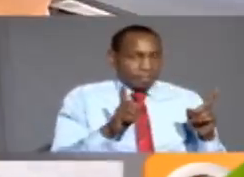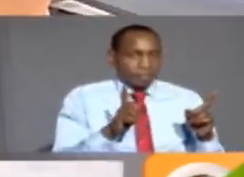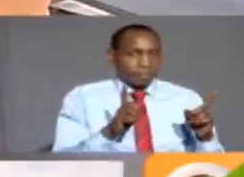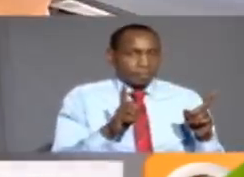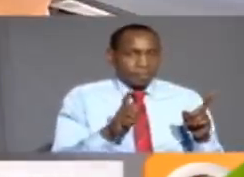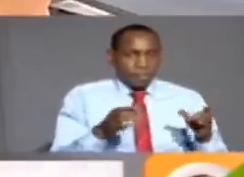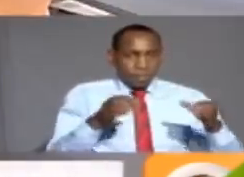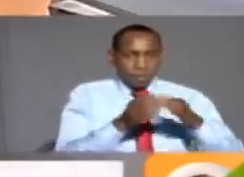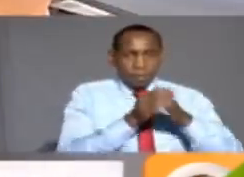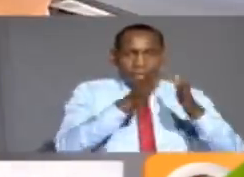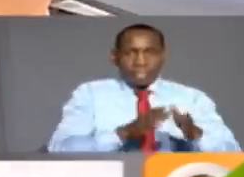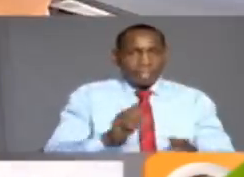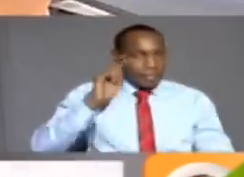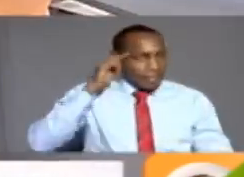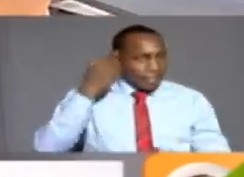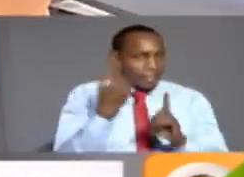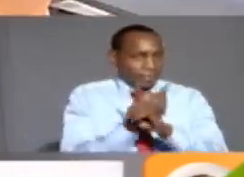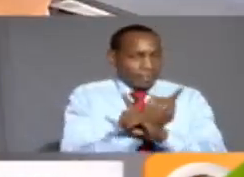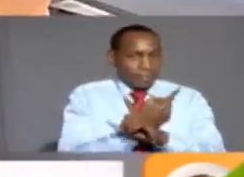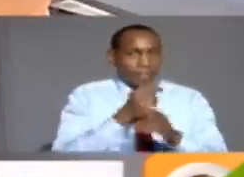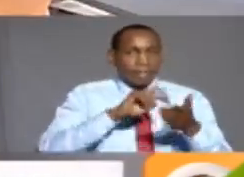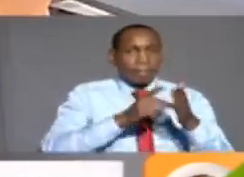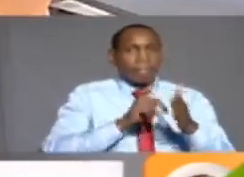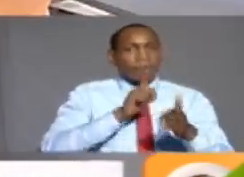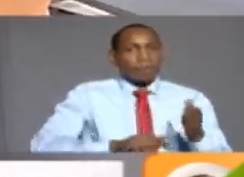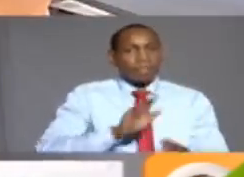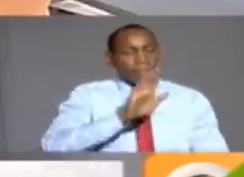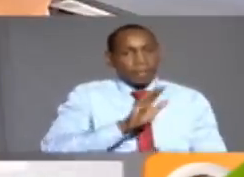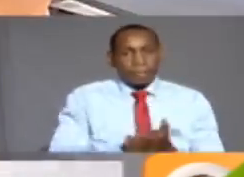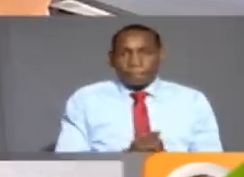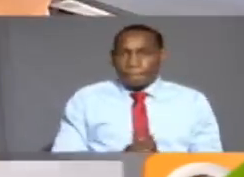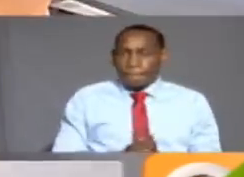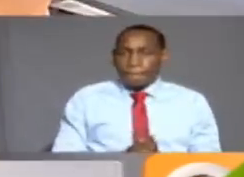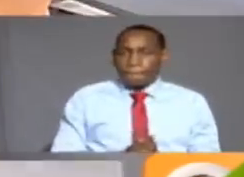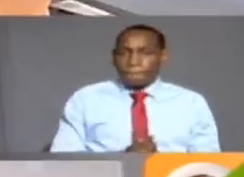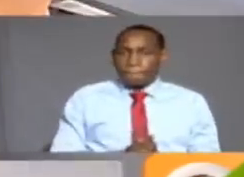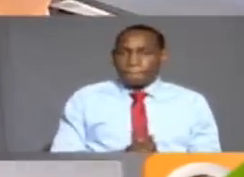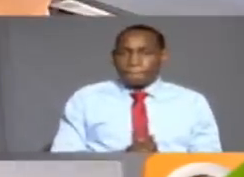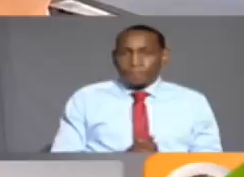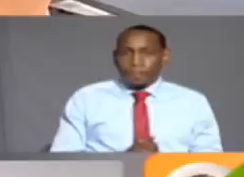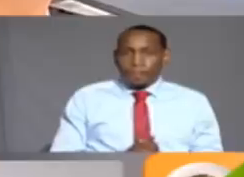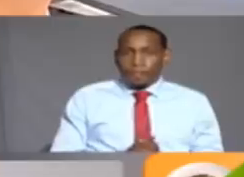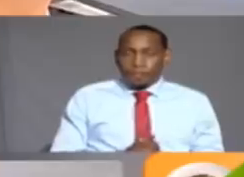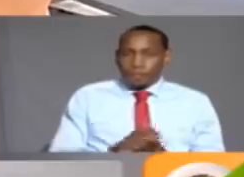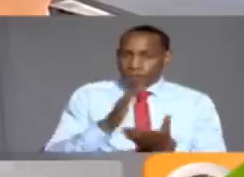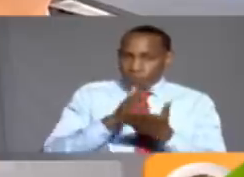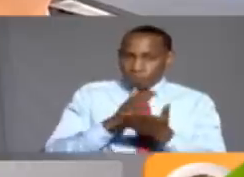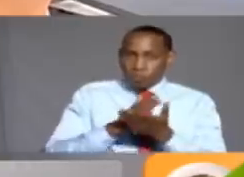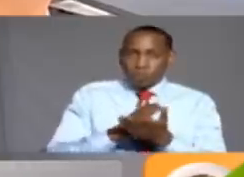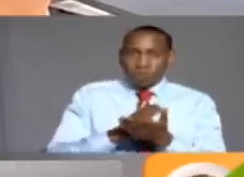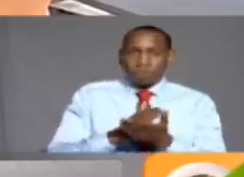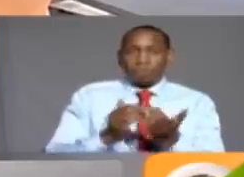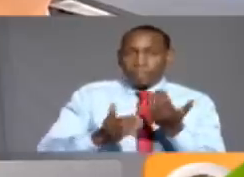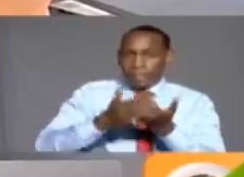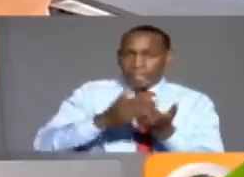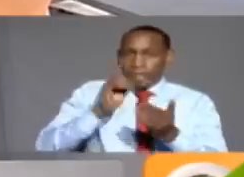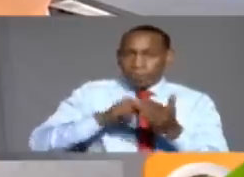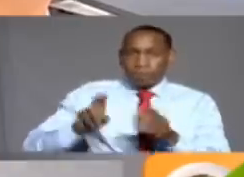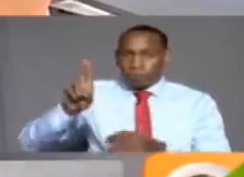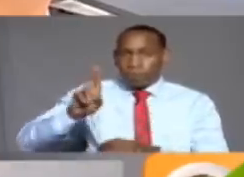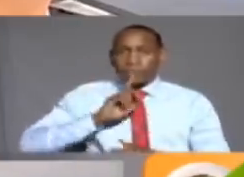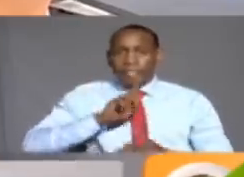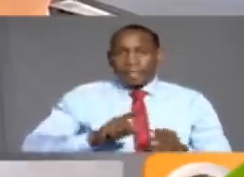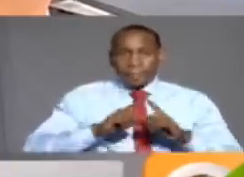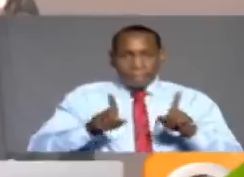But your party leader does not think so. So what are you saying? I think my You don't party, care what the party my, leader my says. I do care what the party but you're leader going says. Against but it. I also